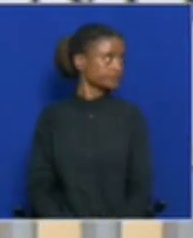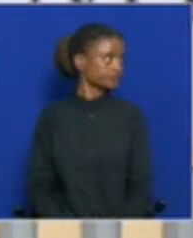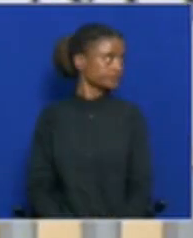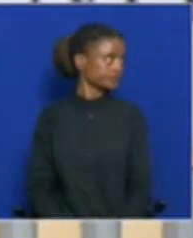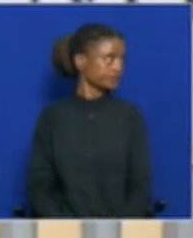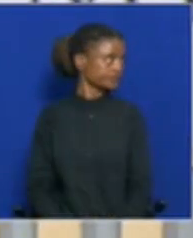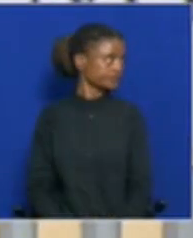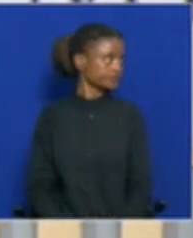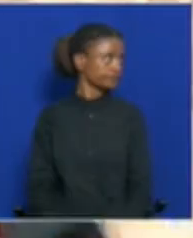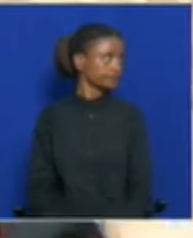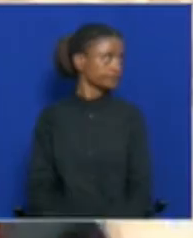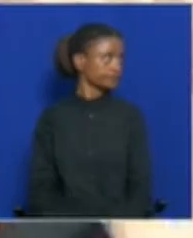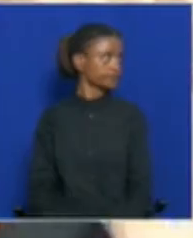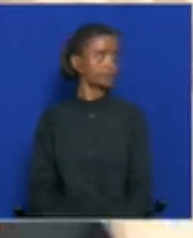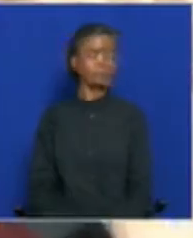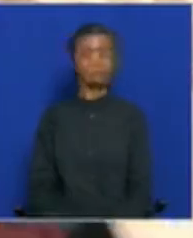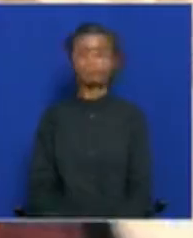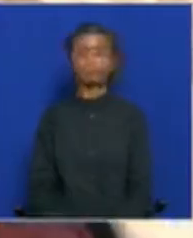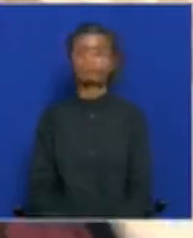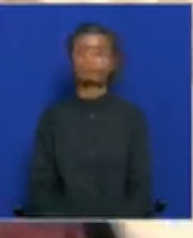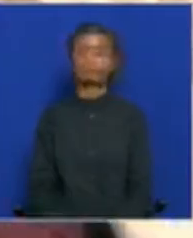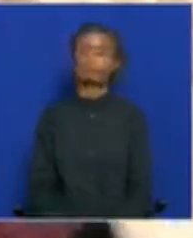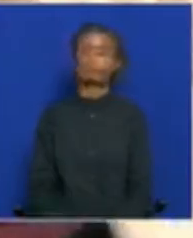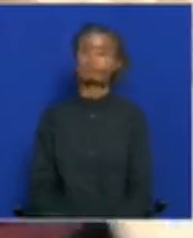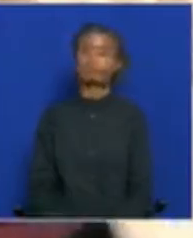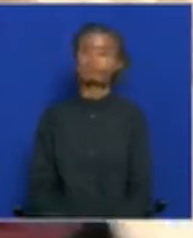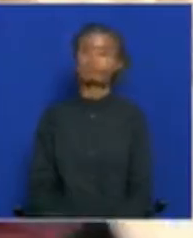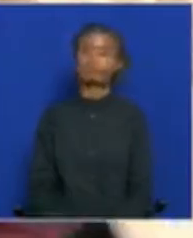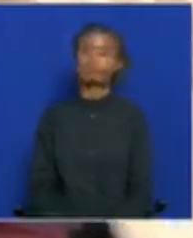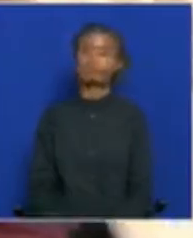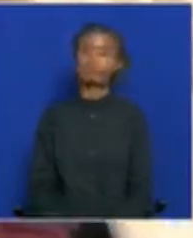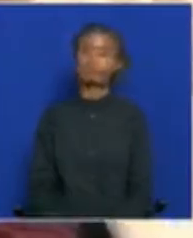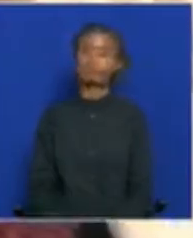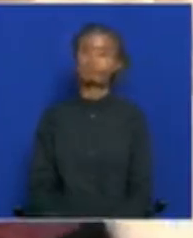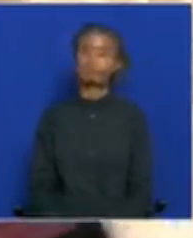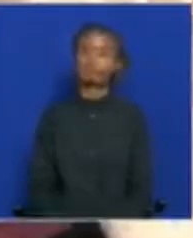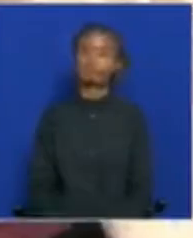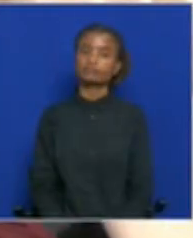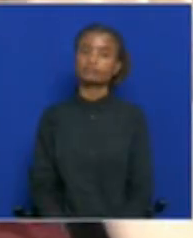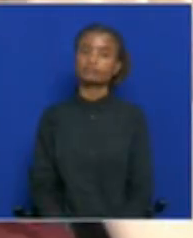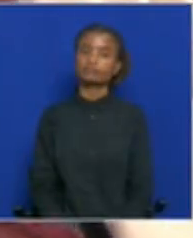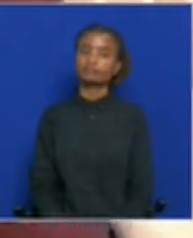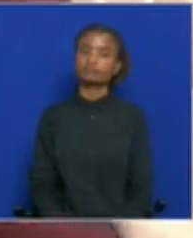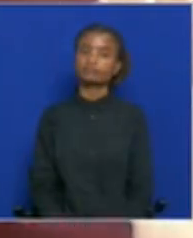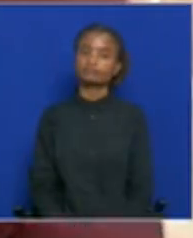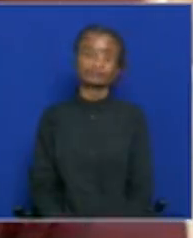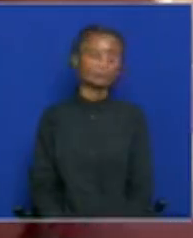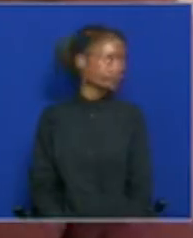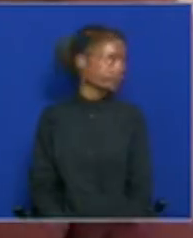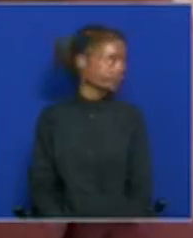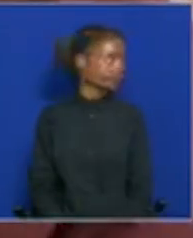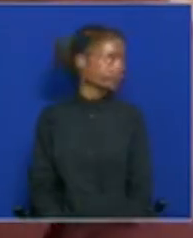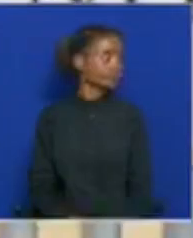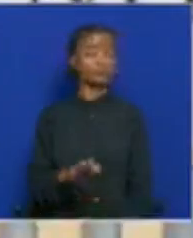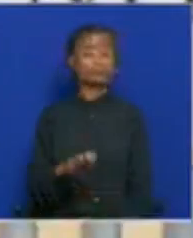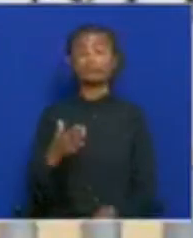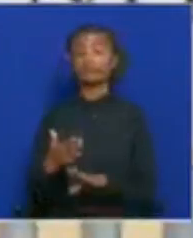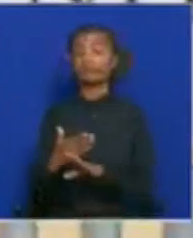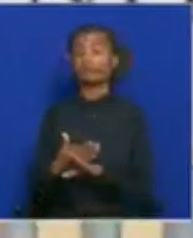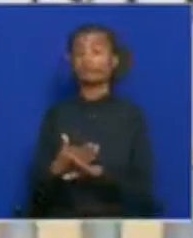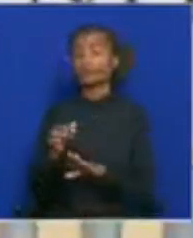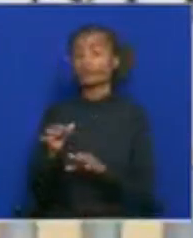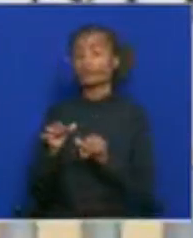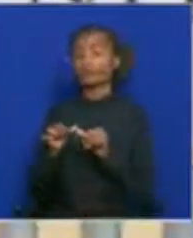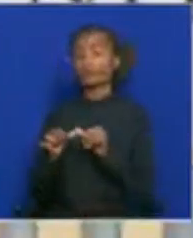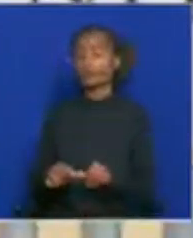And then that should conclude that section. Before you do that,